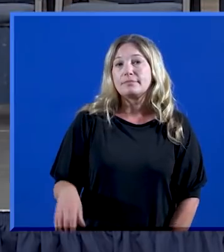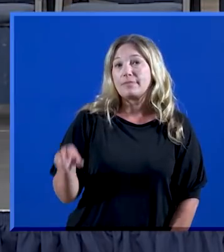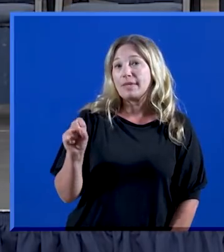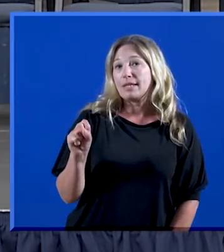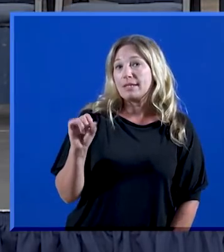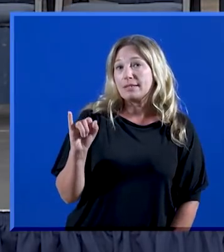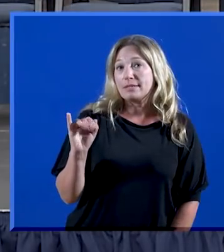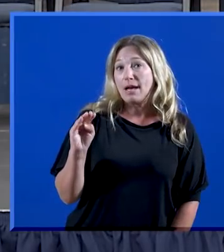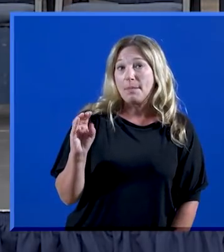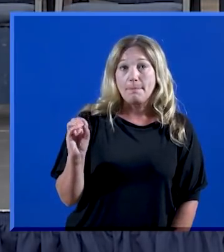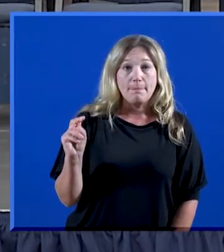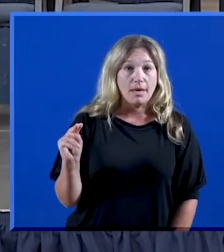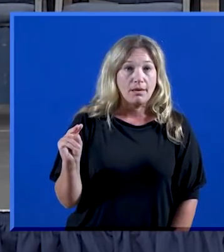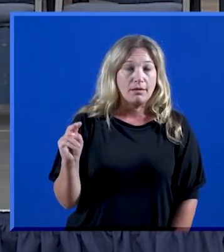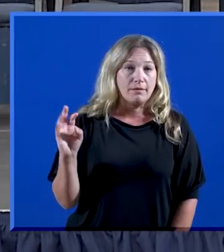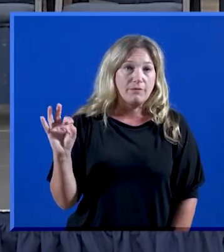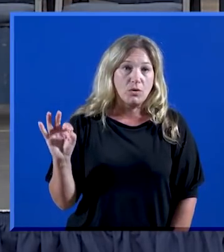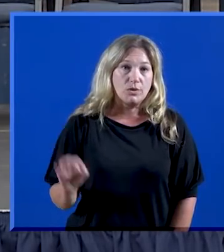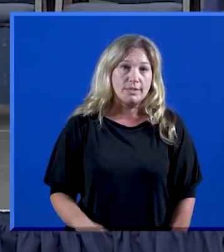Simon Forrest.